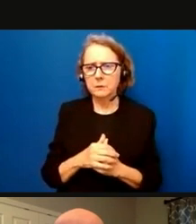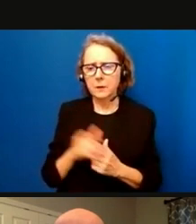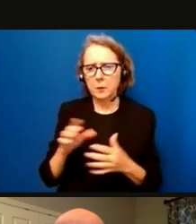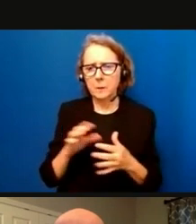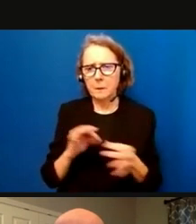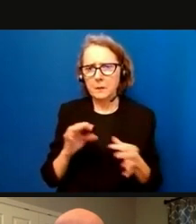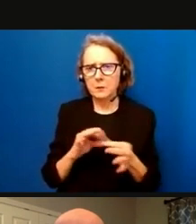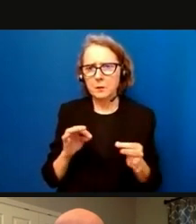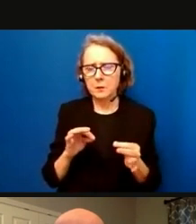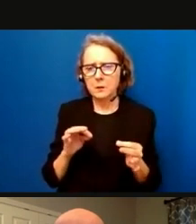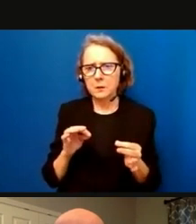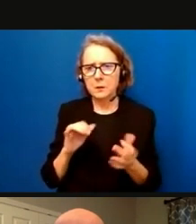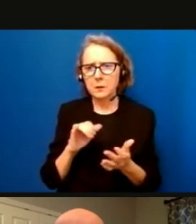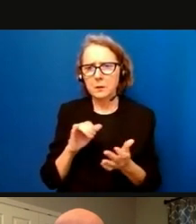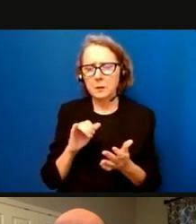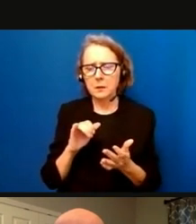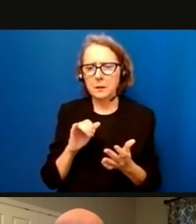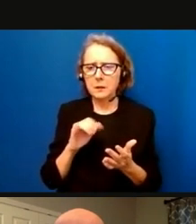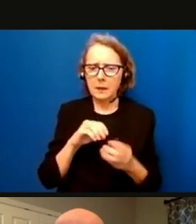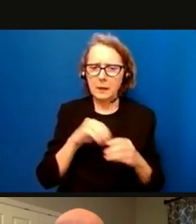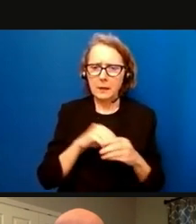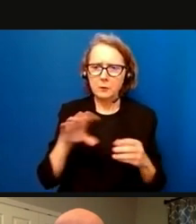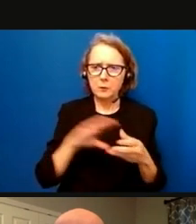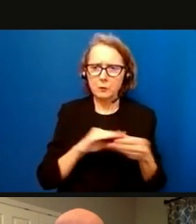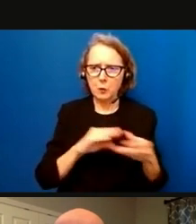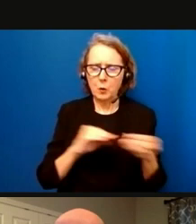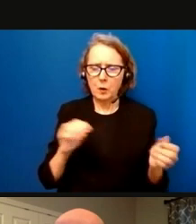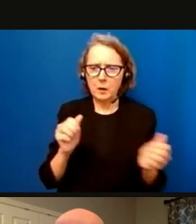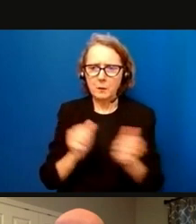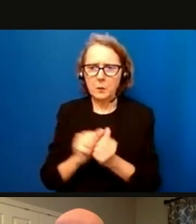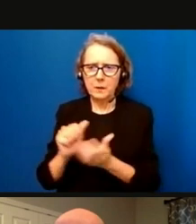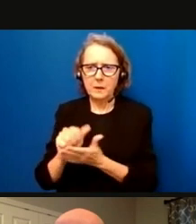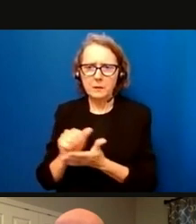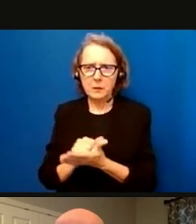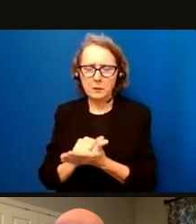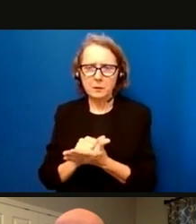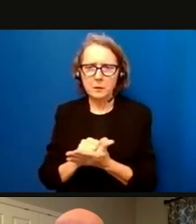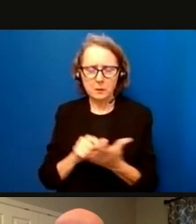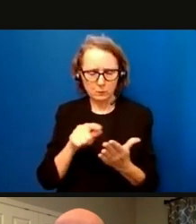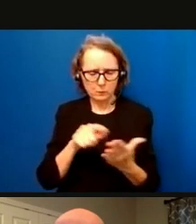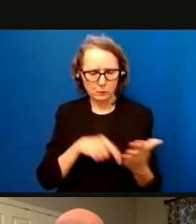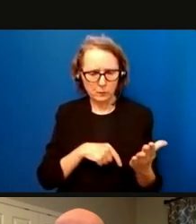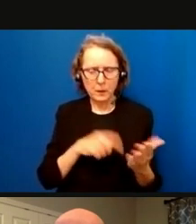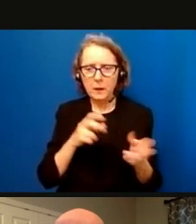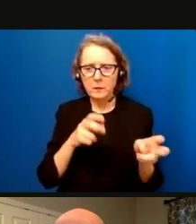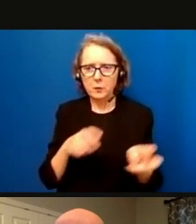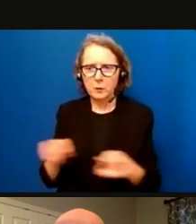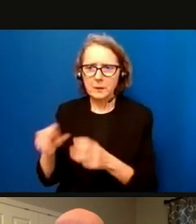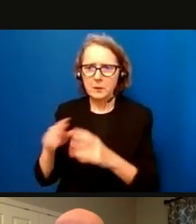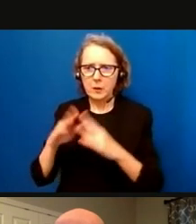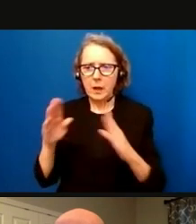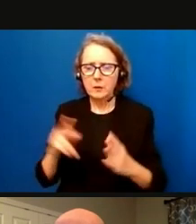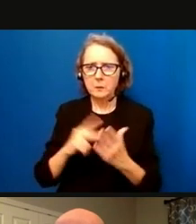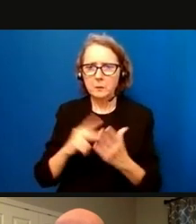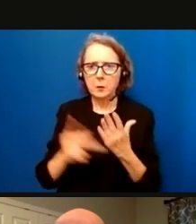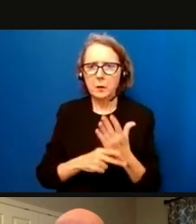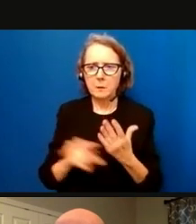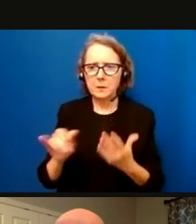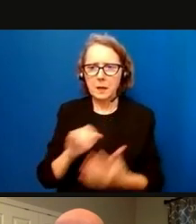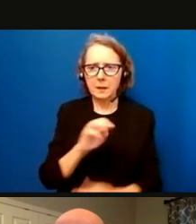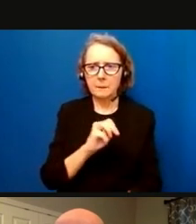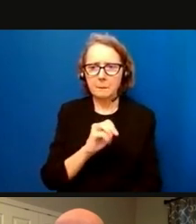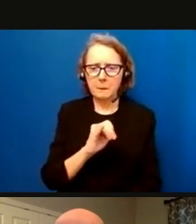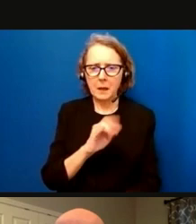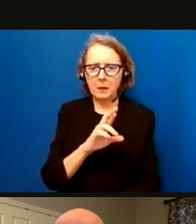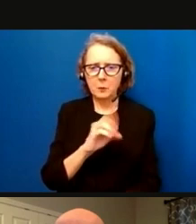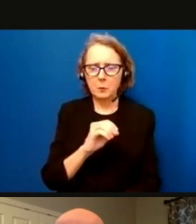narrative that went along with the agenda, the transitional housing programs like micro